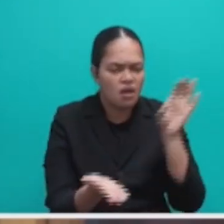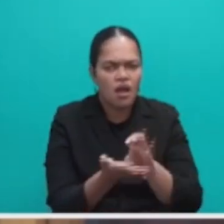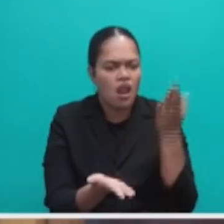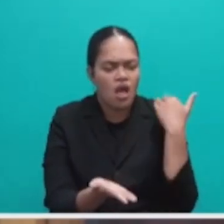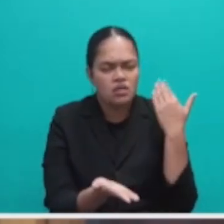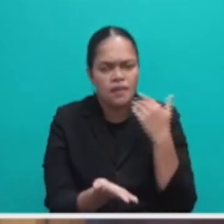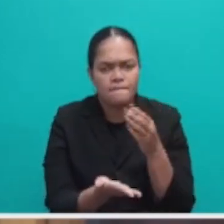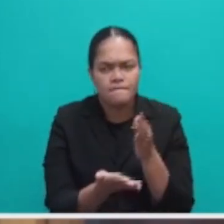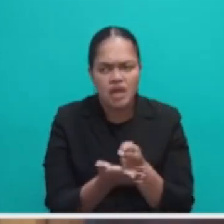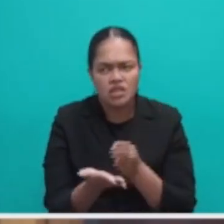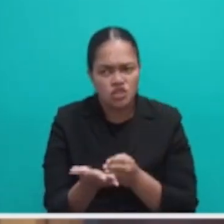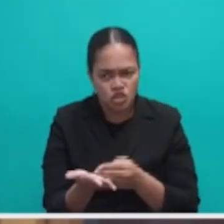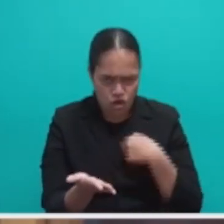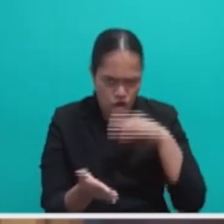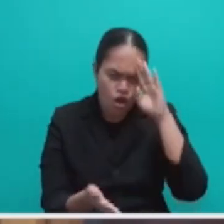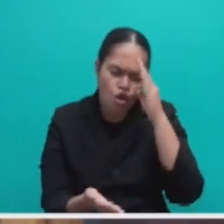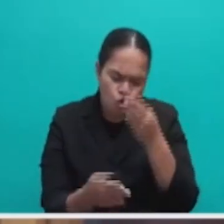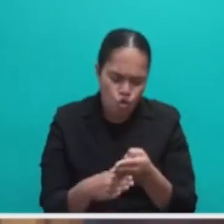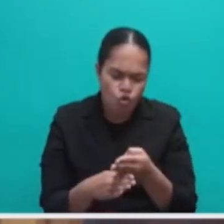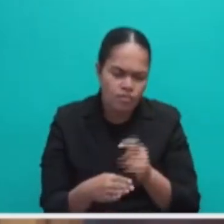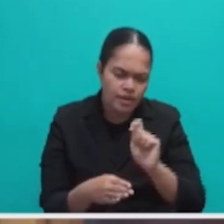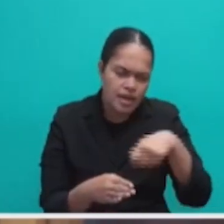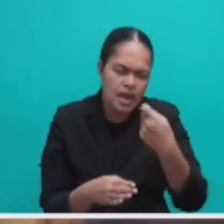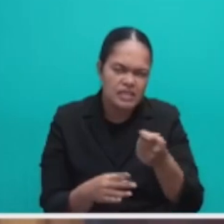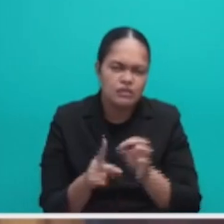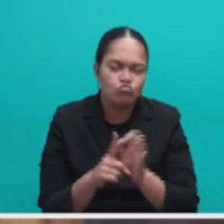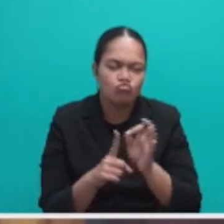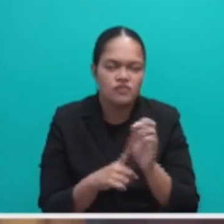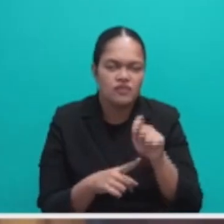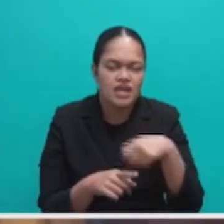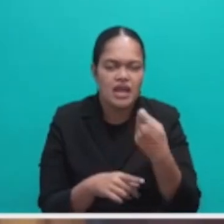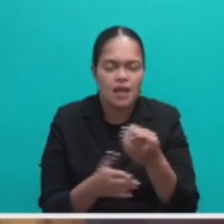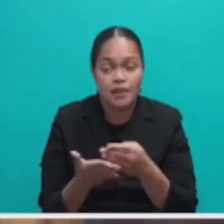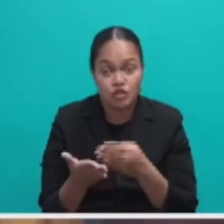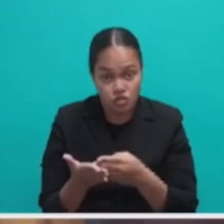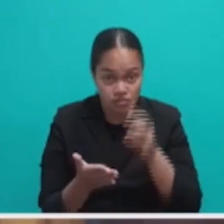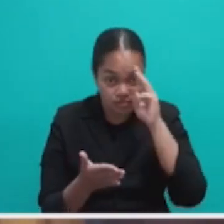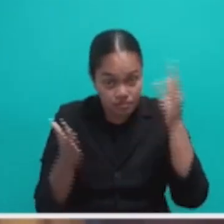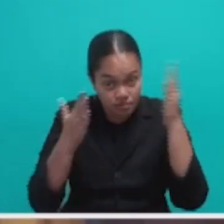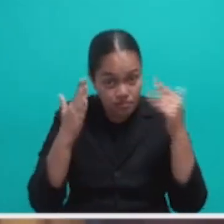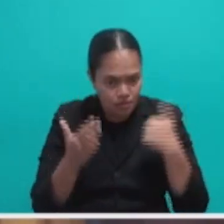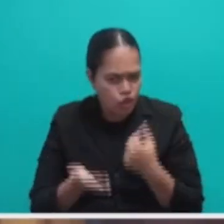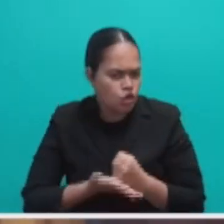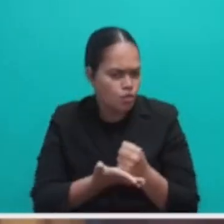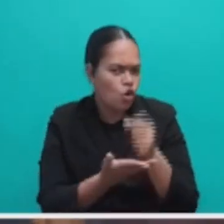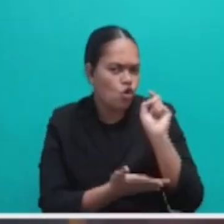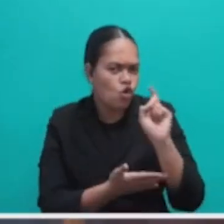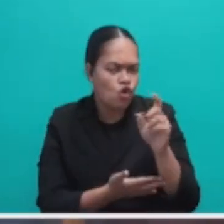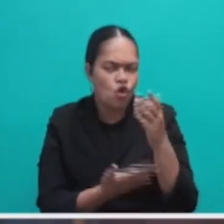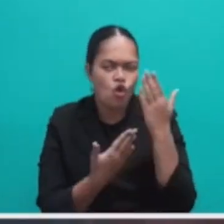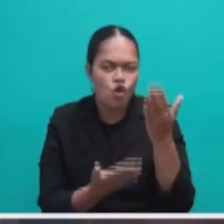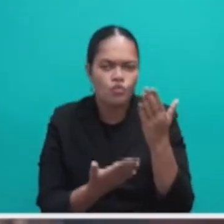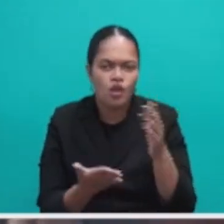that there will be an improvement in the next budget. Mr. Speaker, sir, I support the call by Honorable